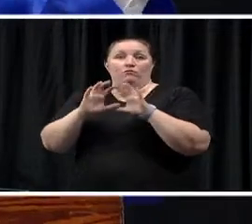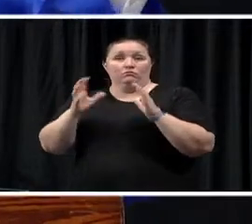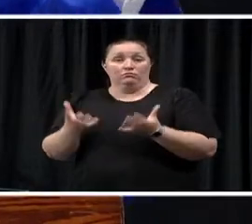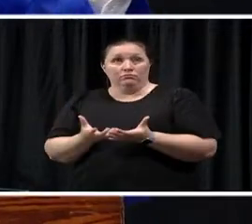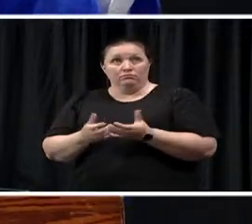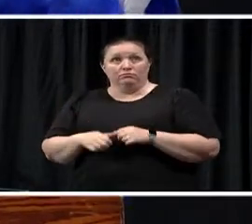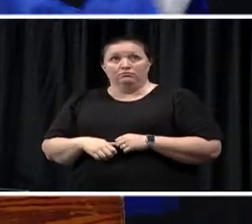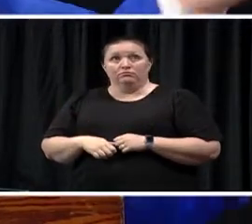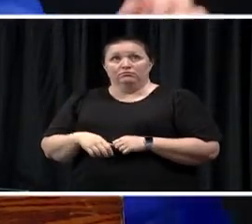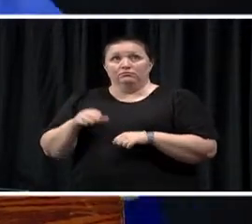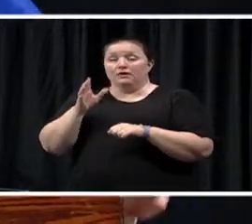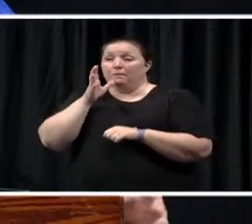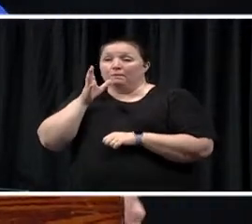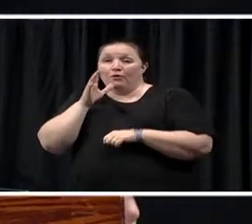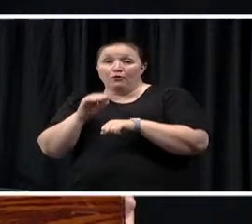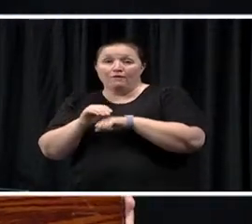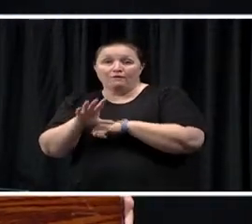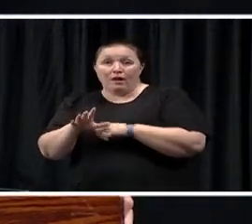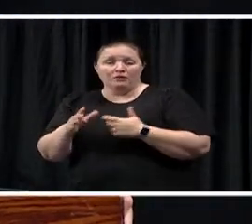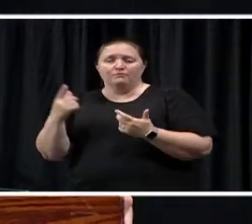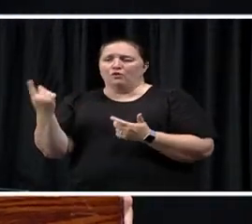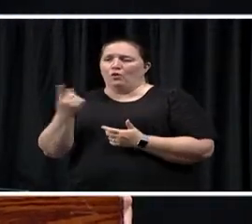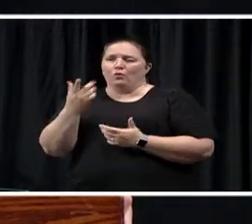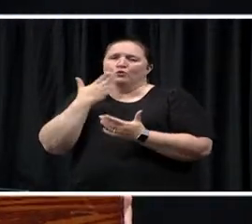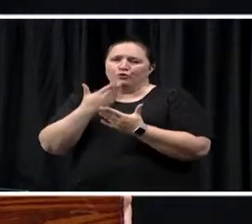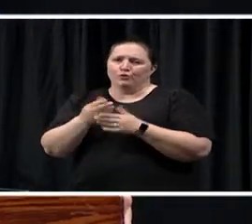advice, it never fails.